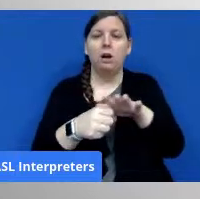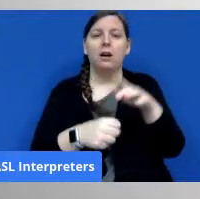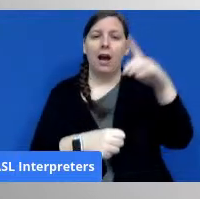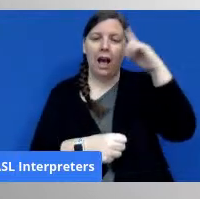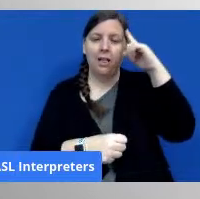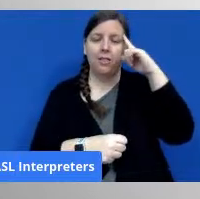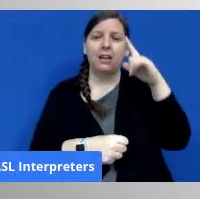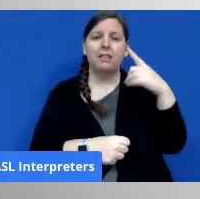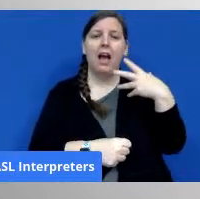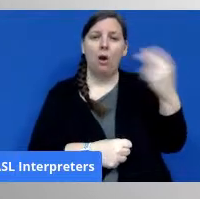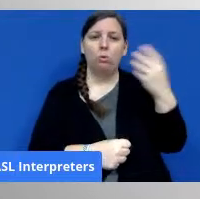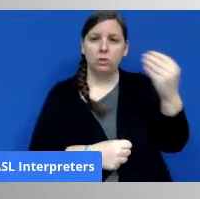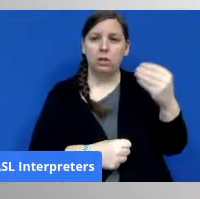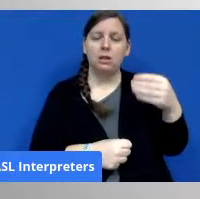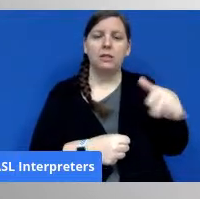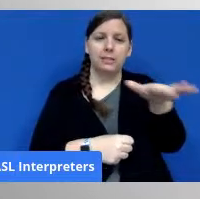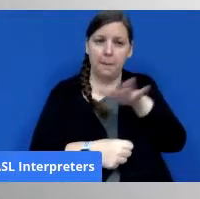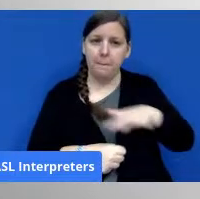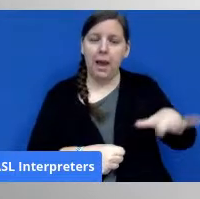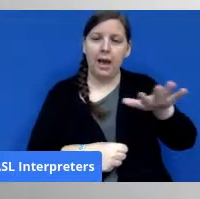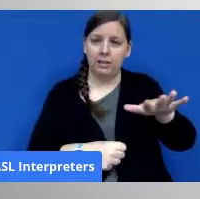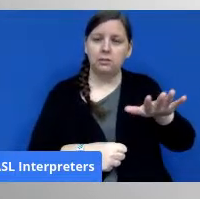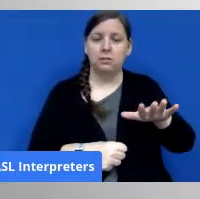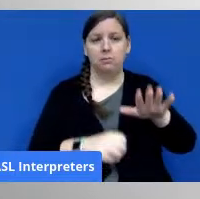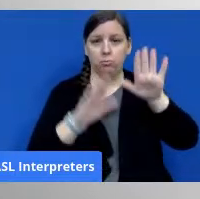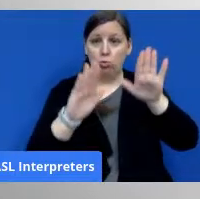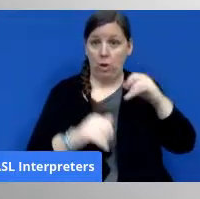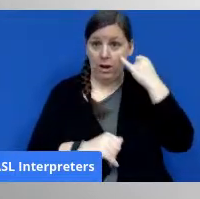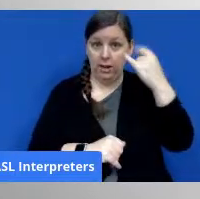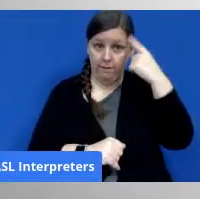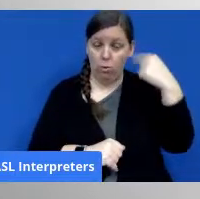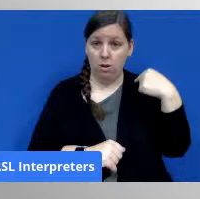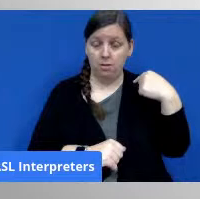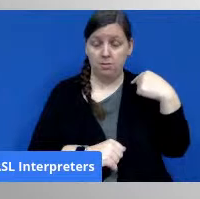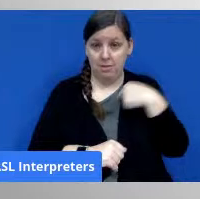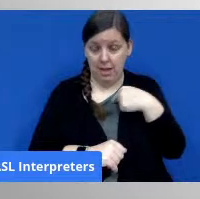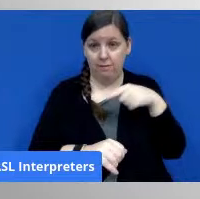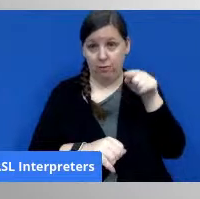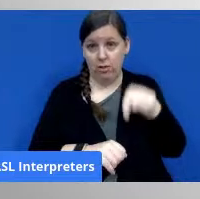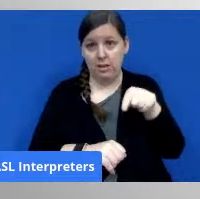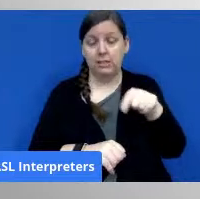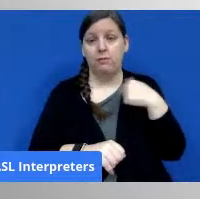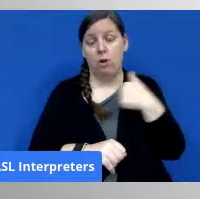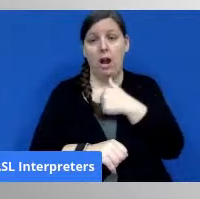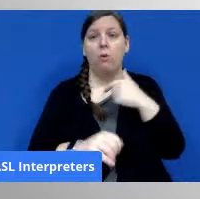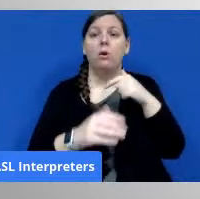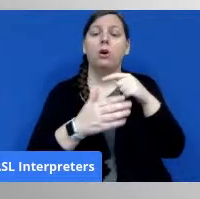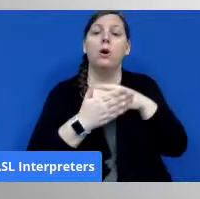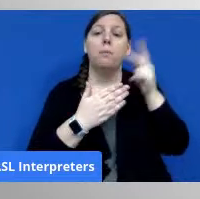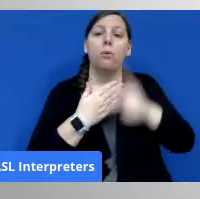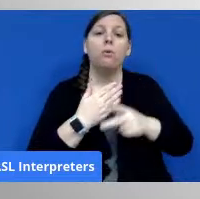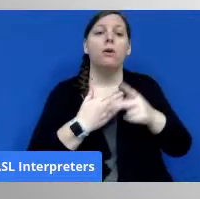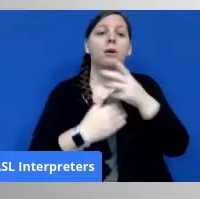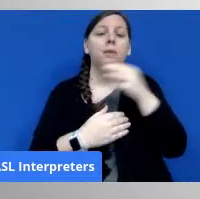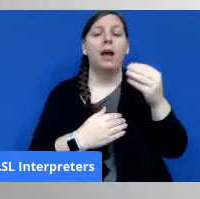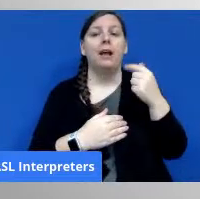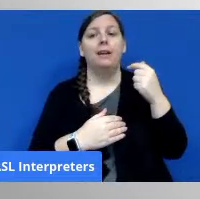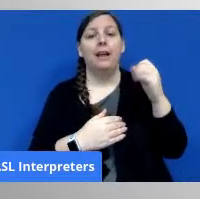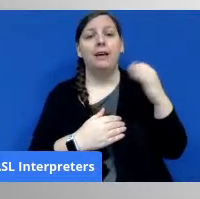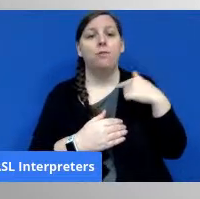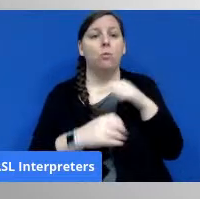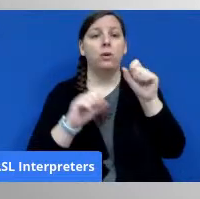for additional outdoor spaces that could be utilized if you can find the human resource power to do it. So.